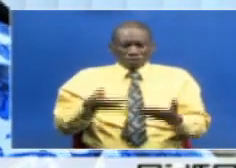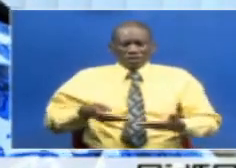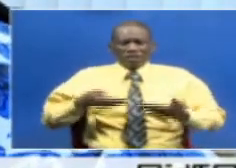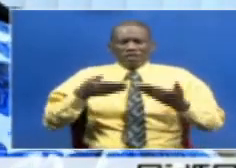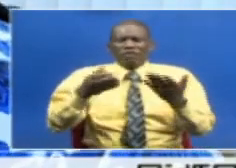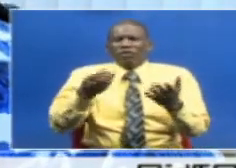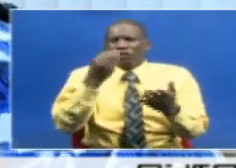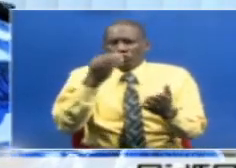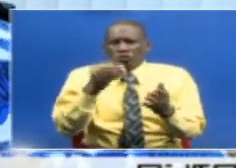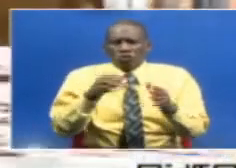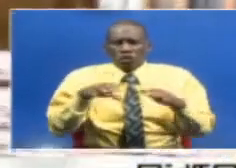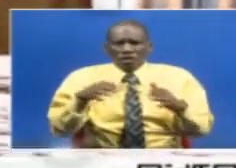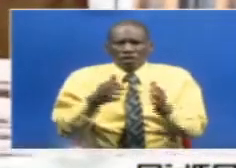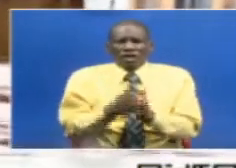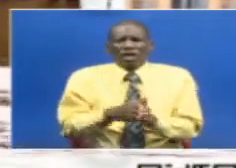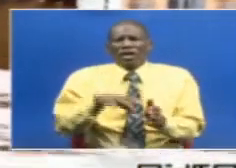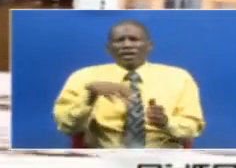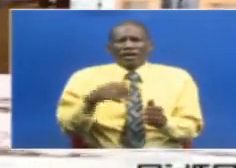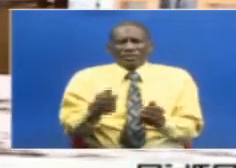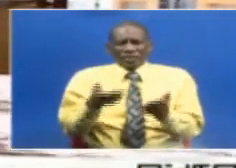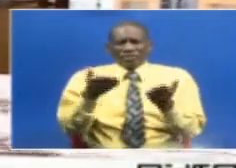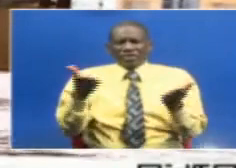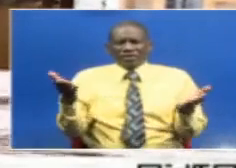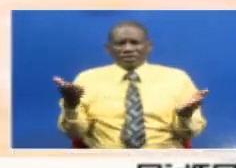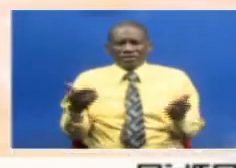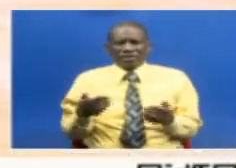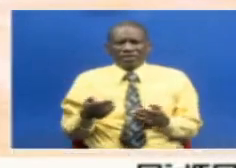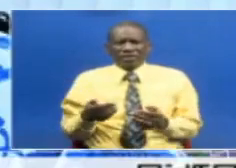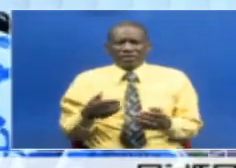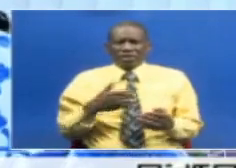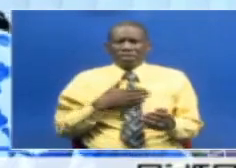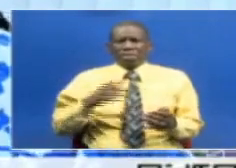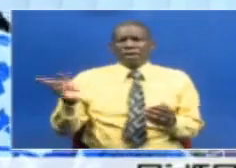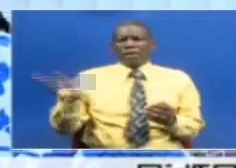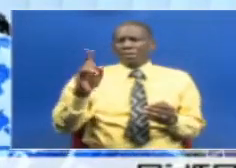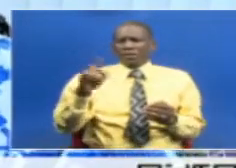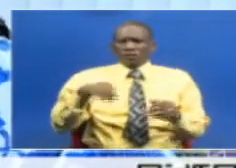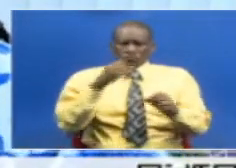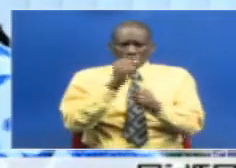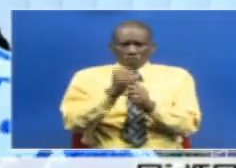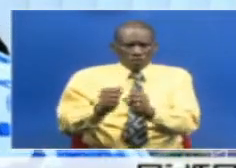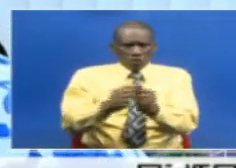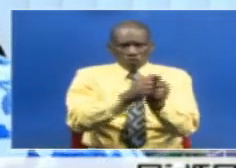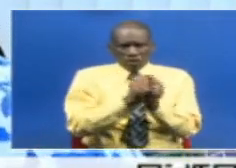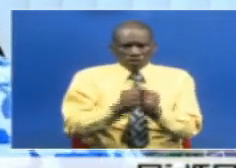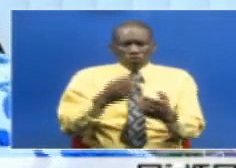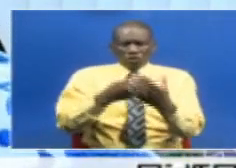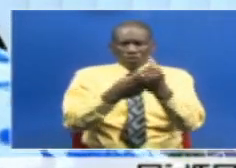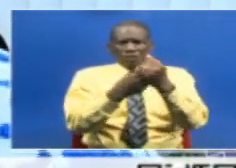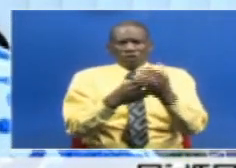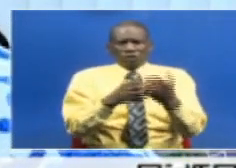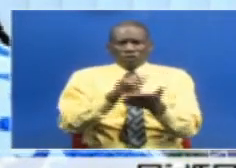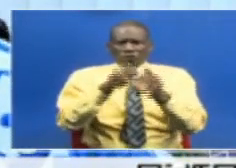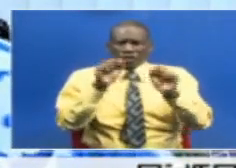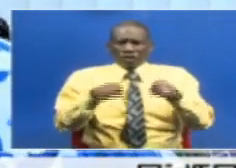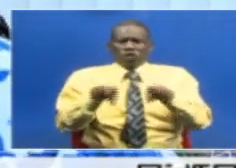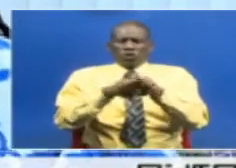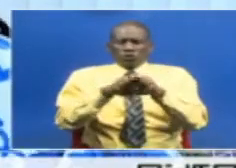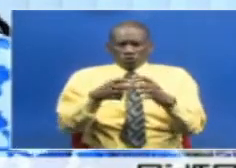or non-food items. My ministry will be working together with our partners so that we can also